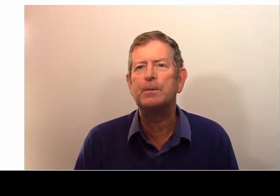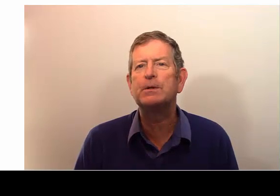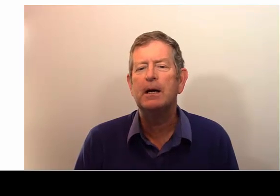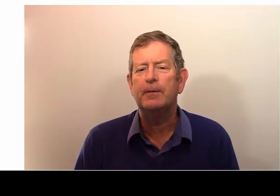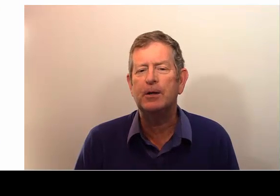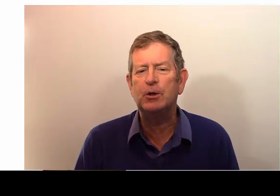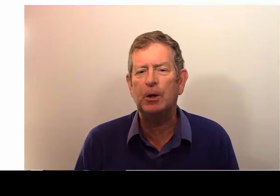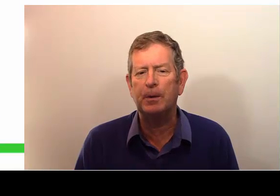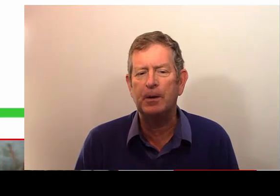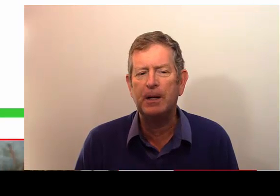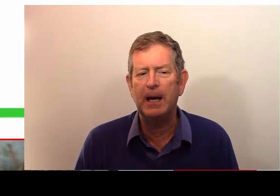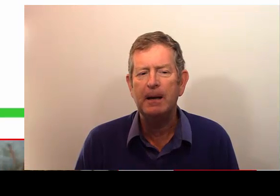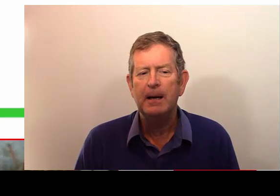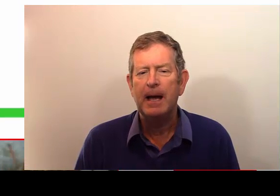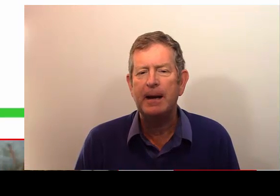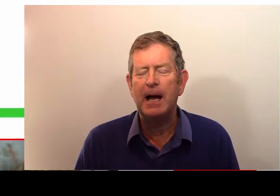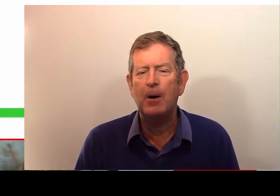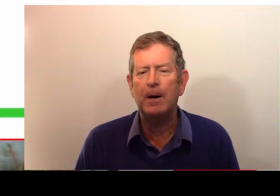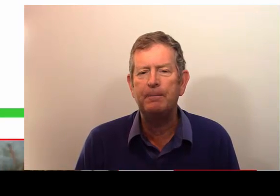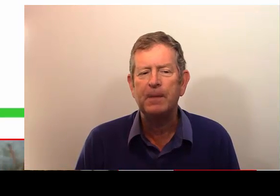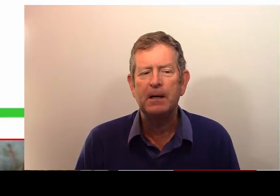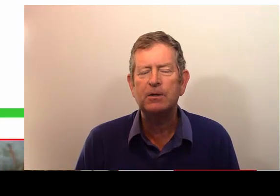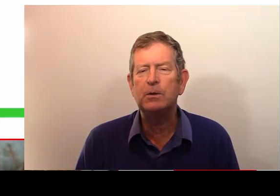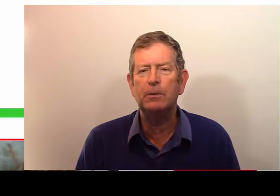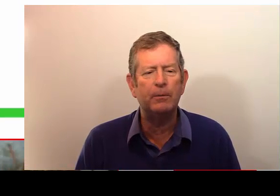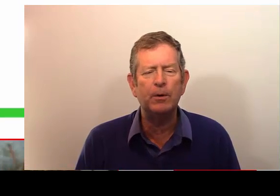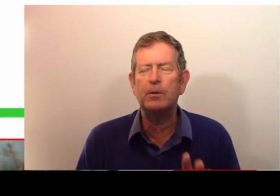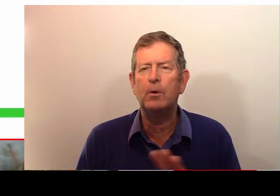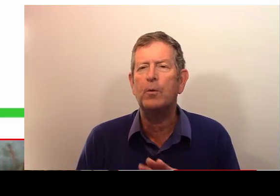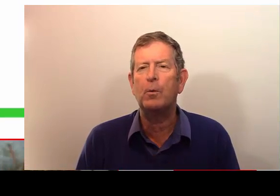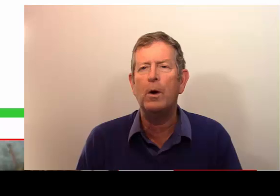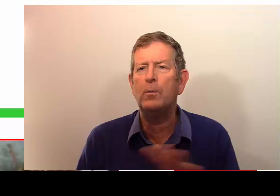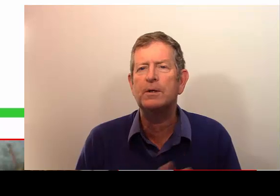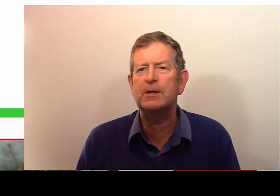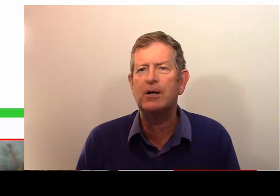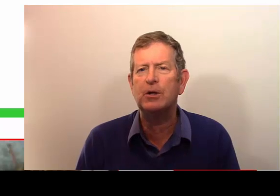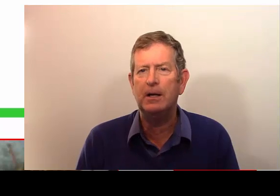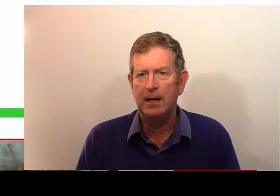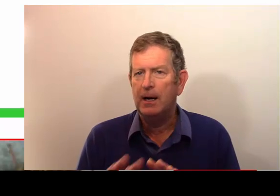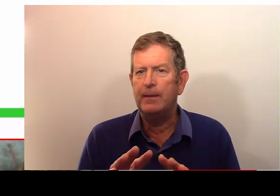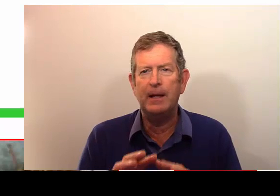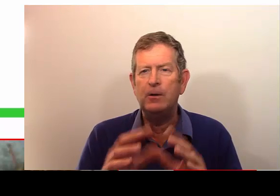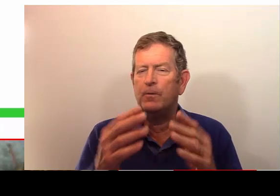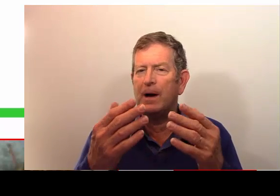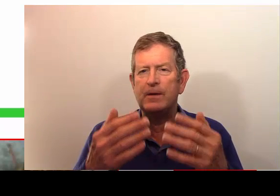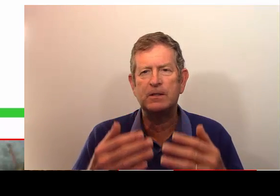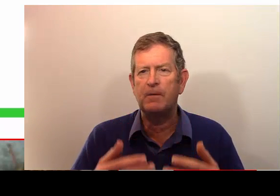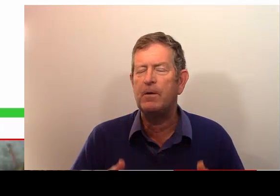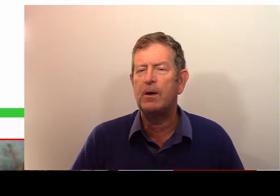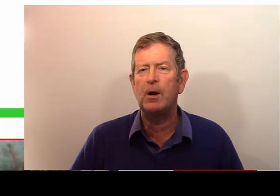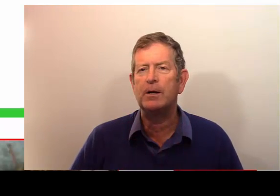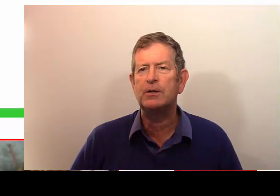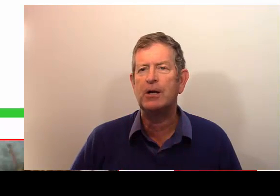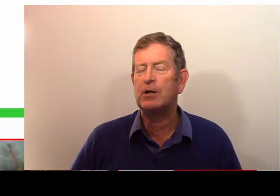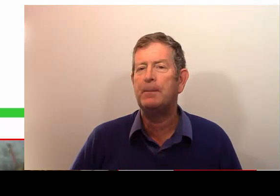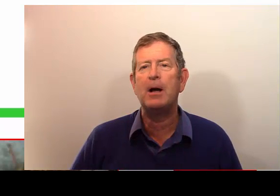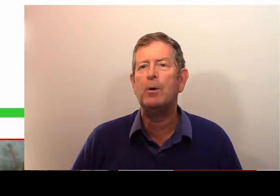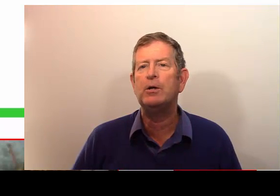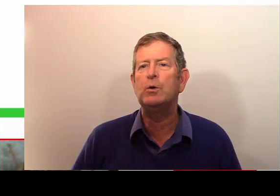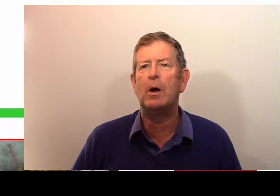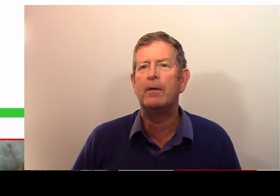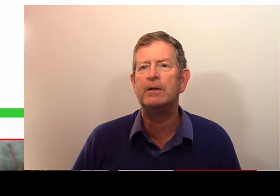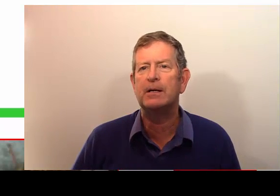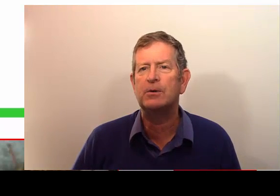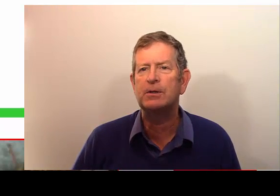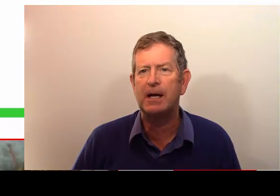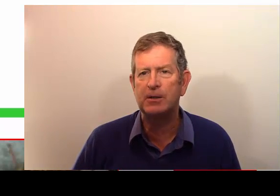Carol helps the children, okay? And now we'll go through one more section, and you'll find this is a very long section. I'm not